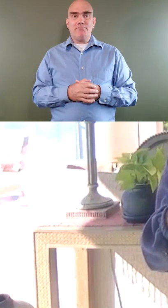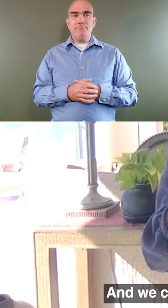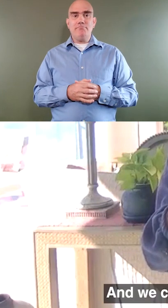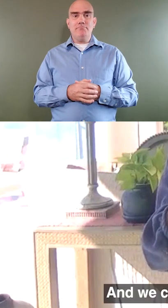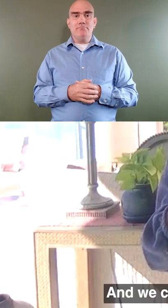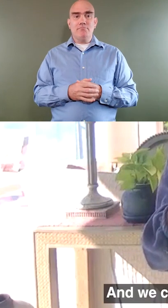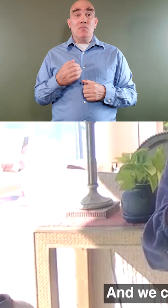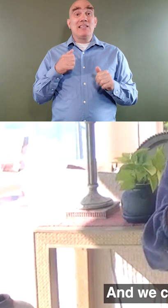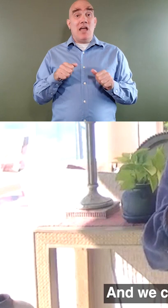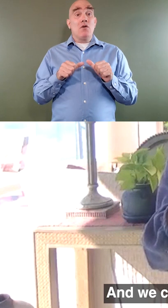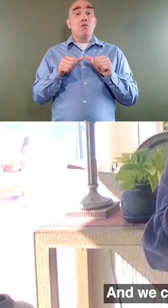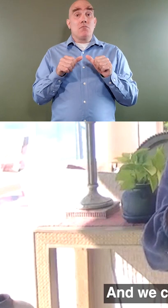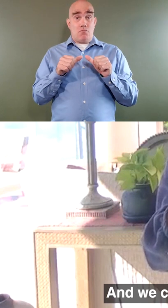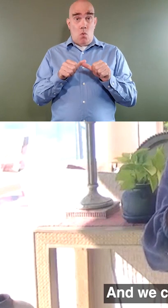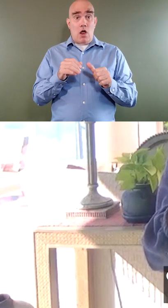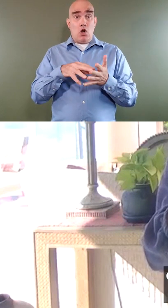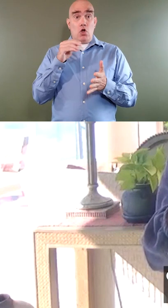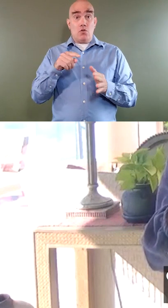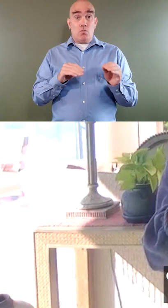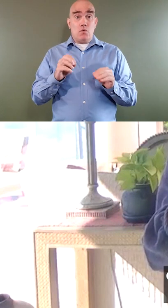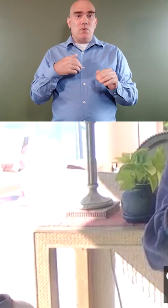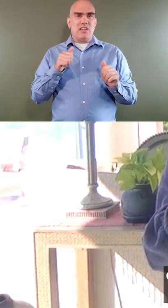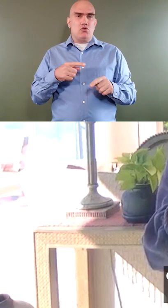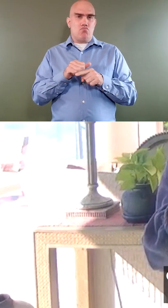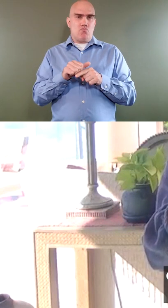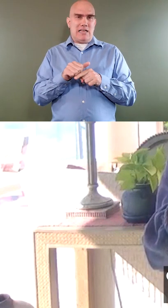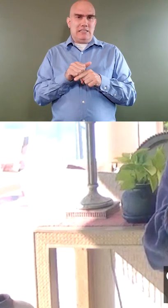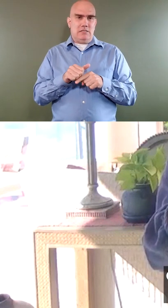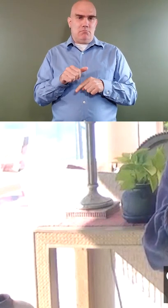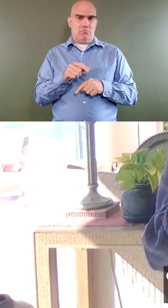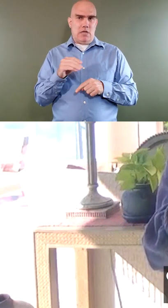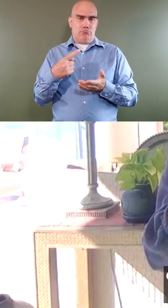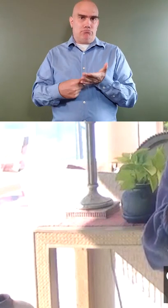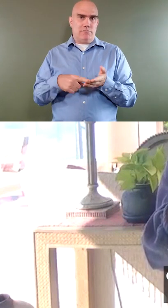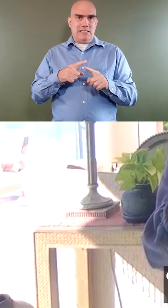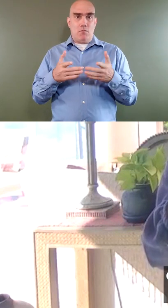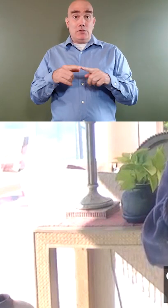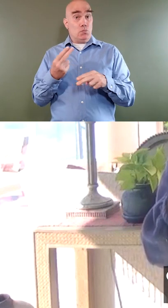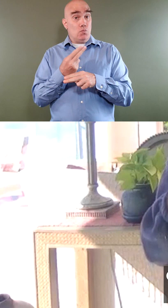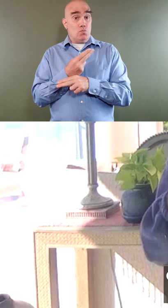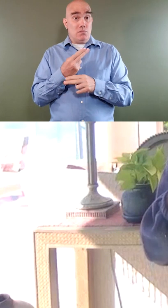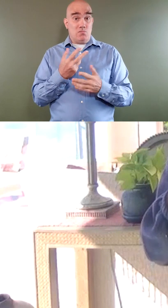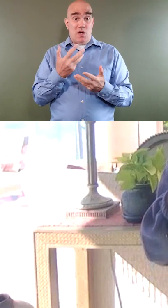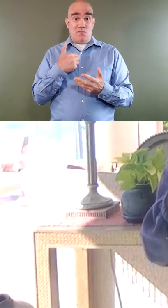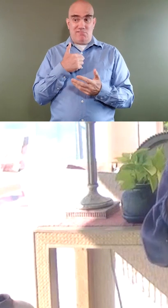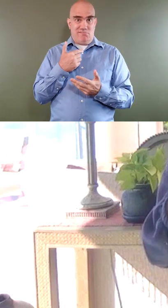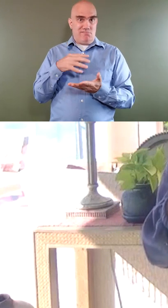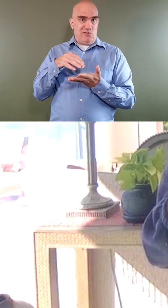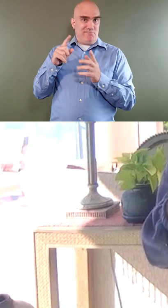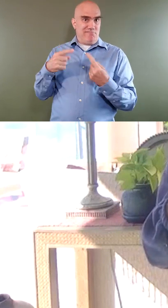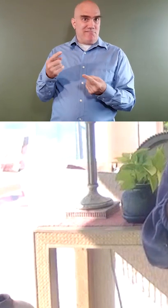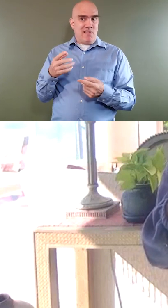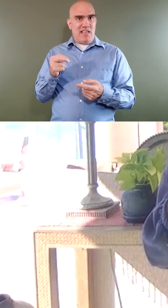And we could go on and learn more movements, or we can just practice these and talk about applications and do